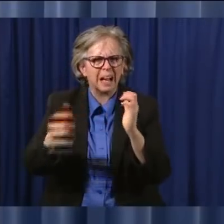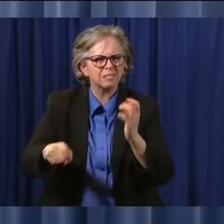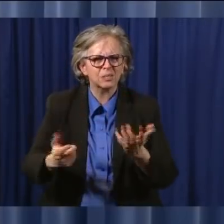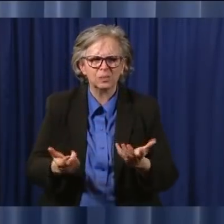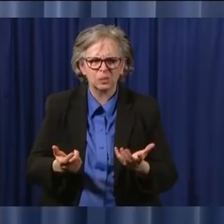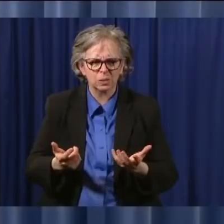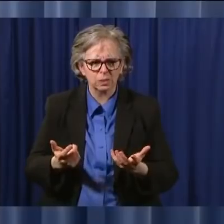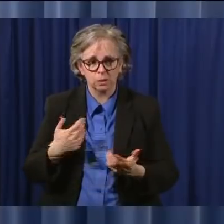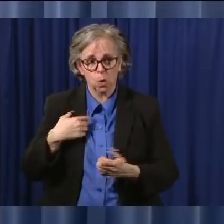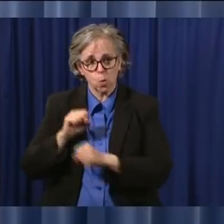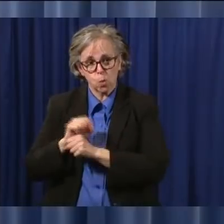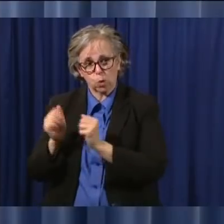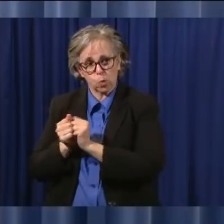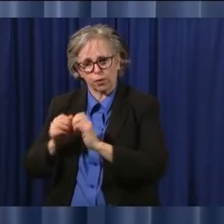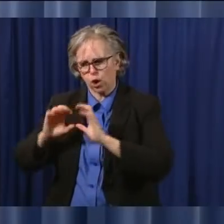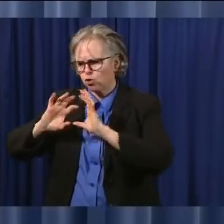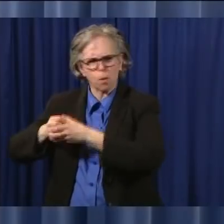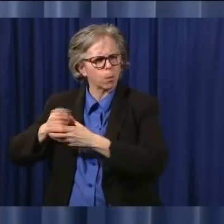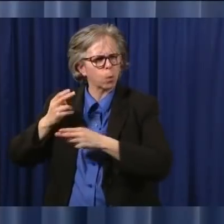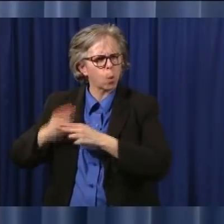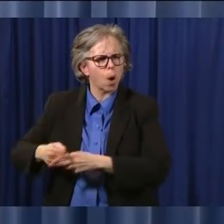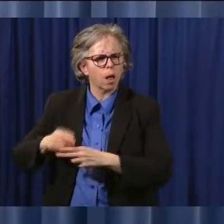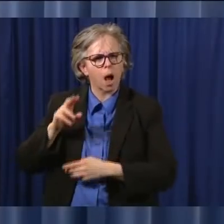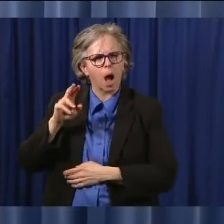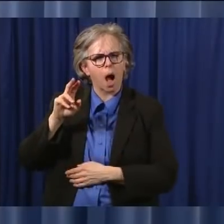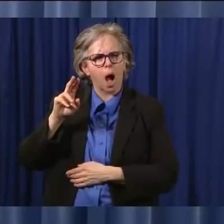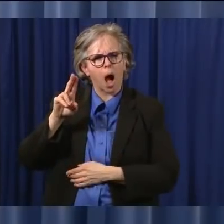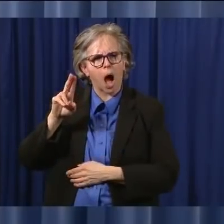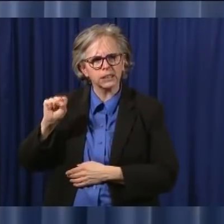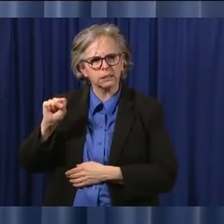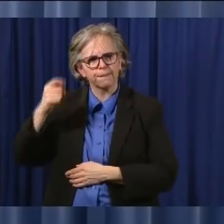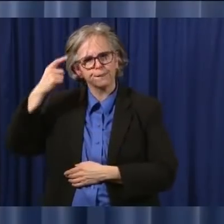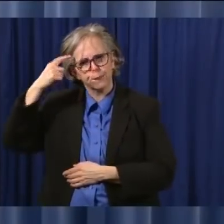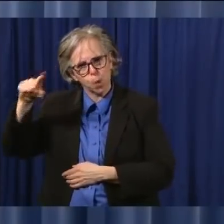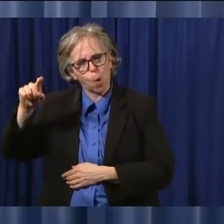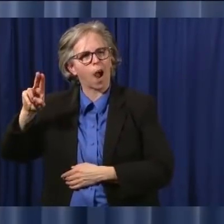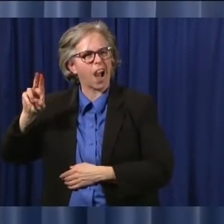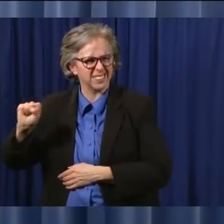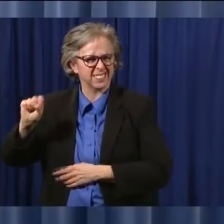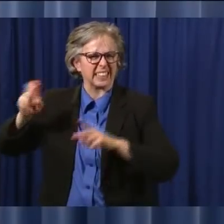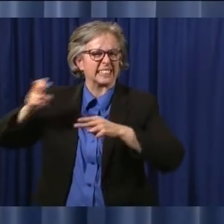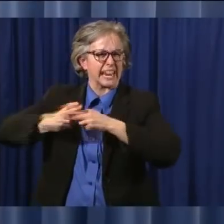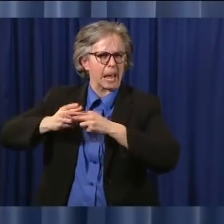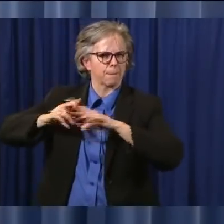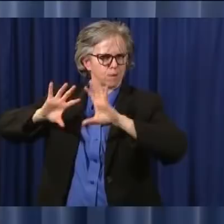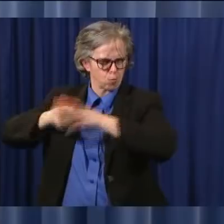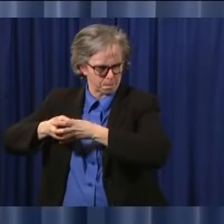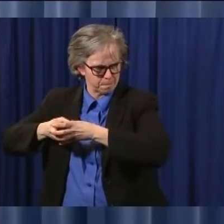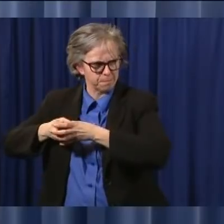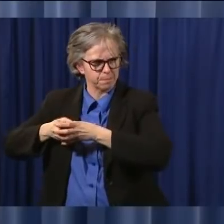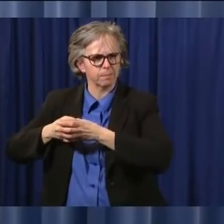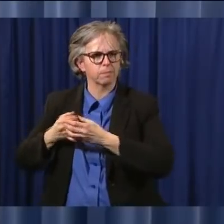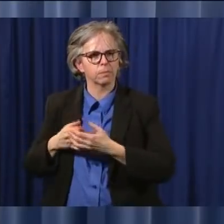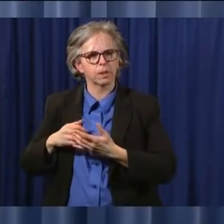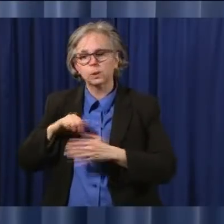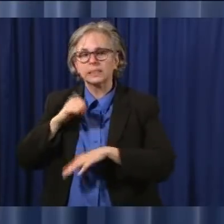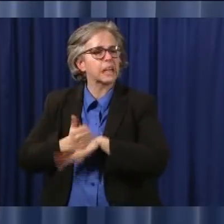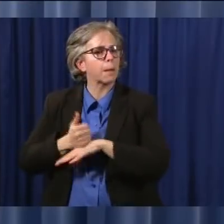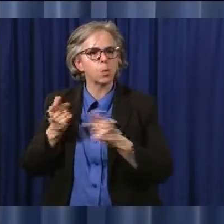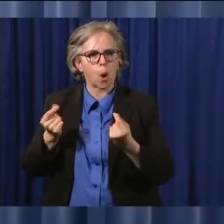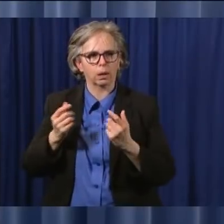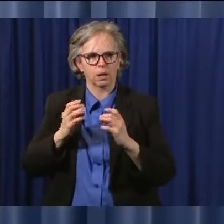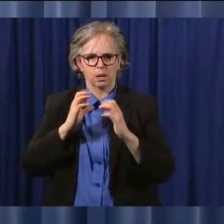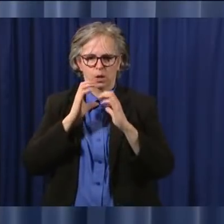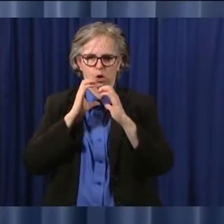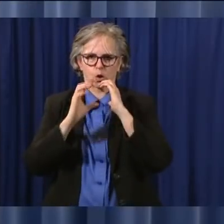Us in partnership with the Department of Health and Minority Health Strike Force to unveil a new communications campaign called Stay in the